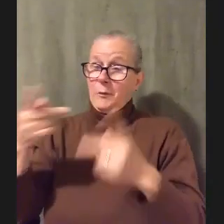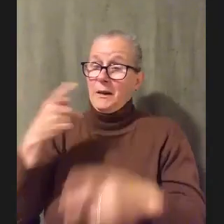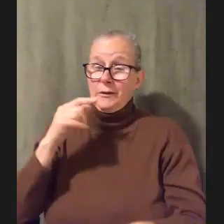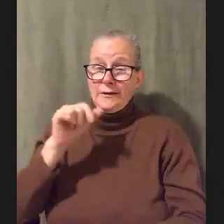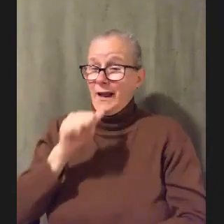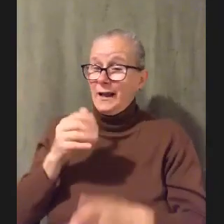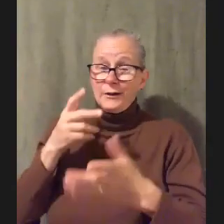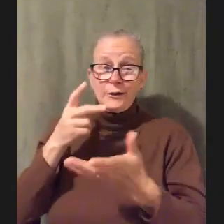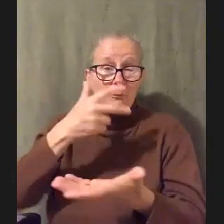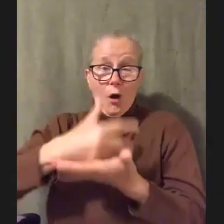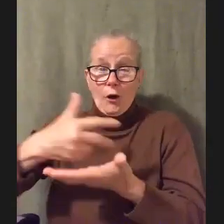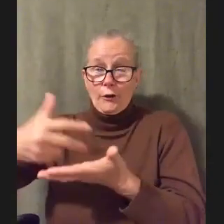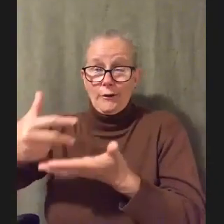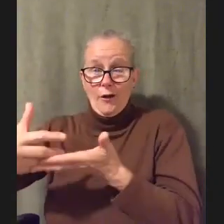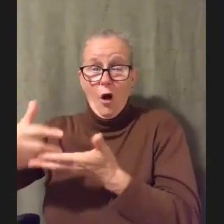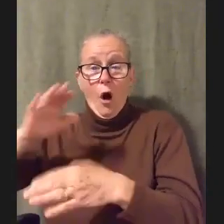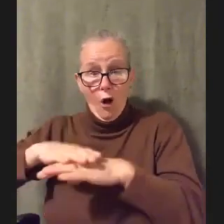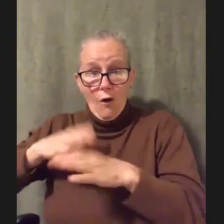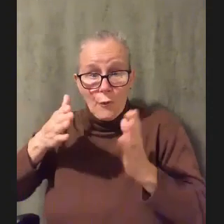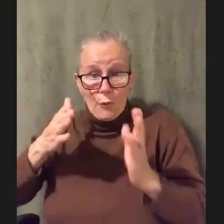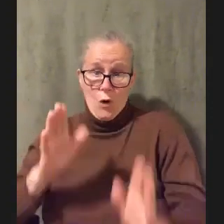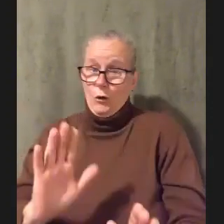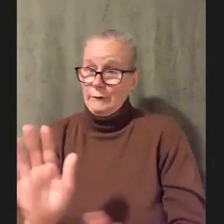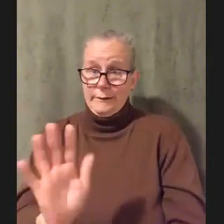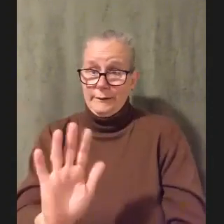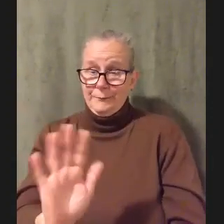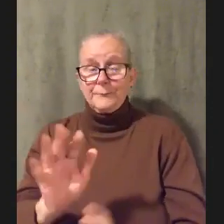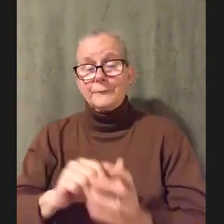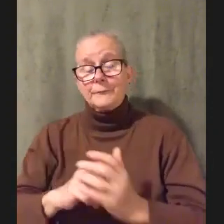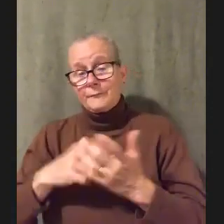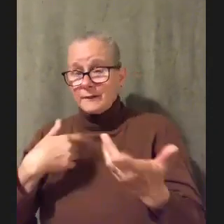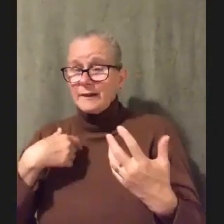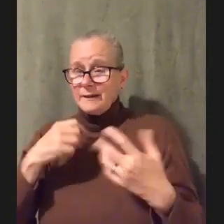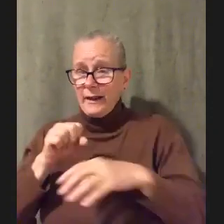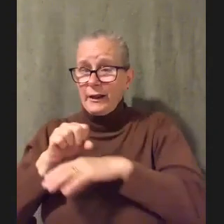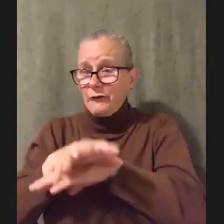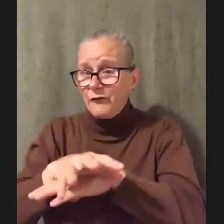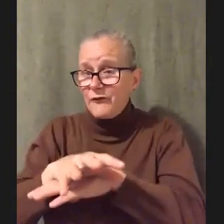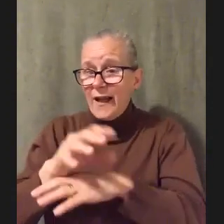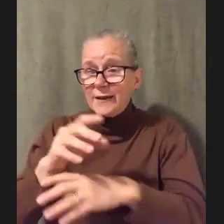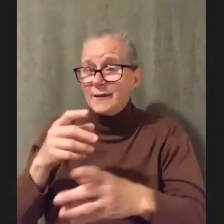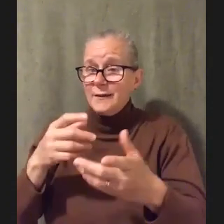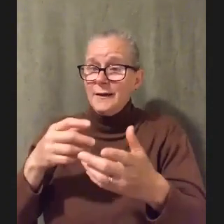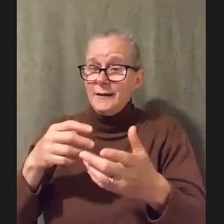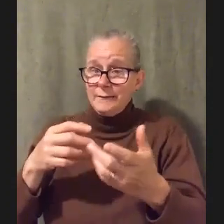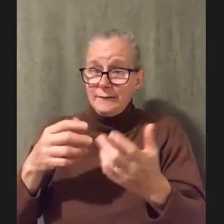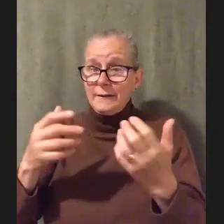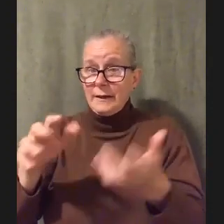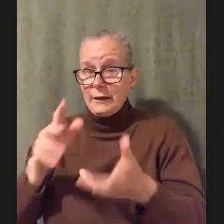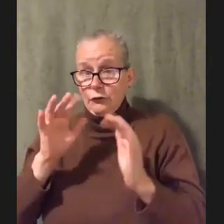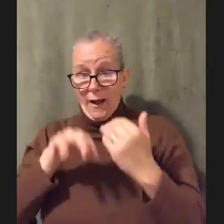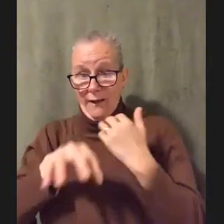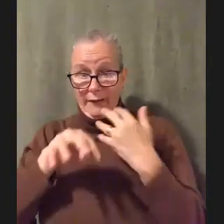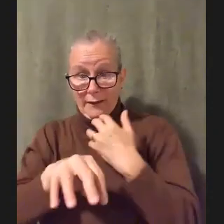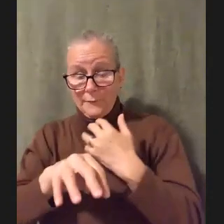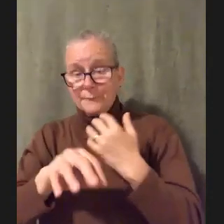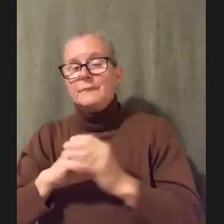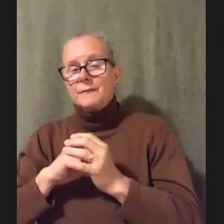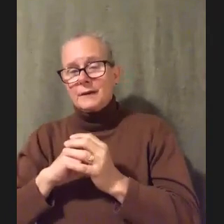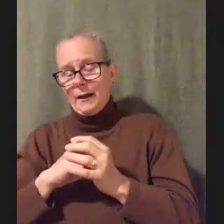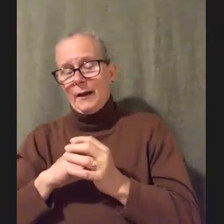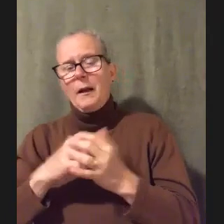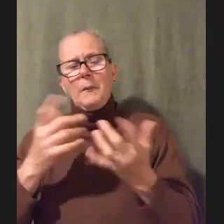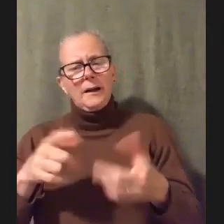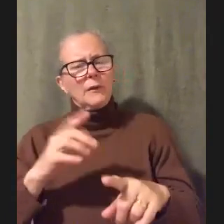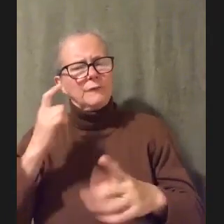dangerously along rural roads and affecting them. So again, it's been very positive in the last 7 to 10 days that people have really taken